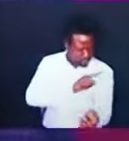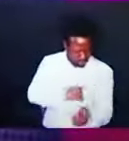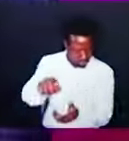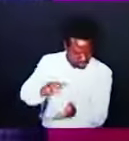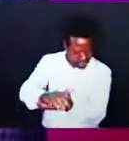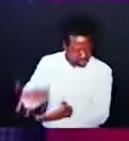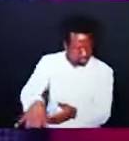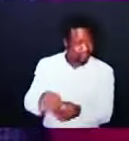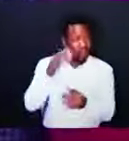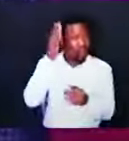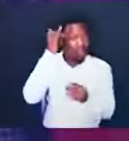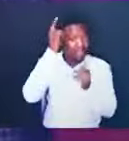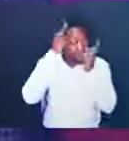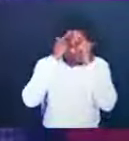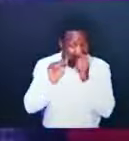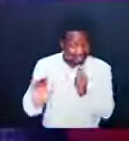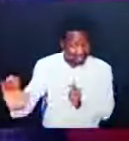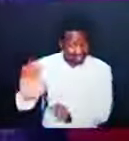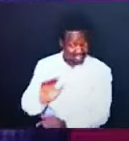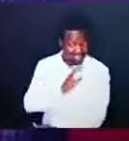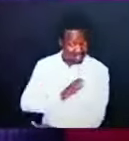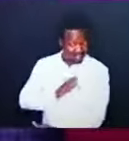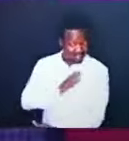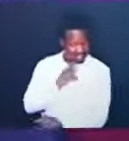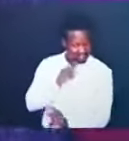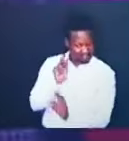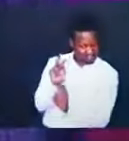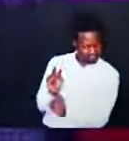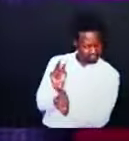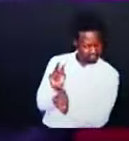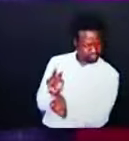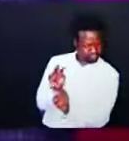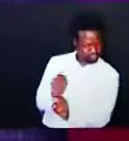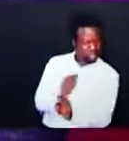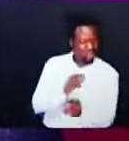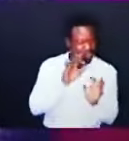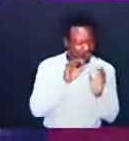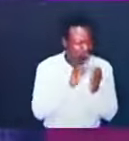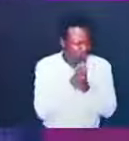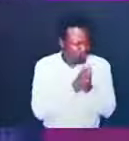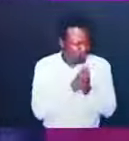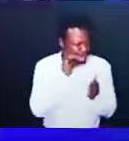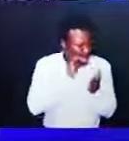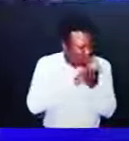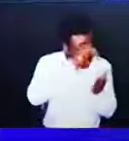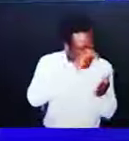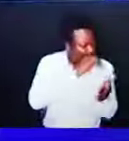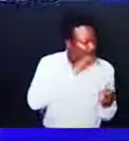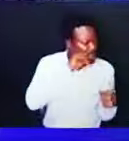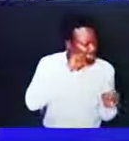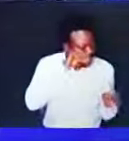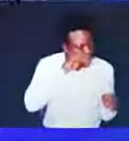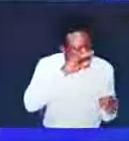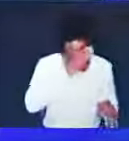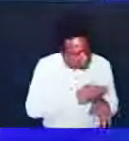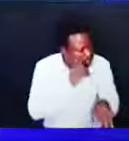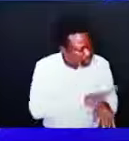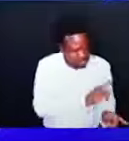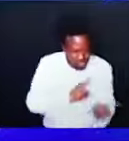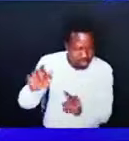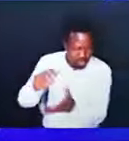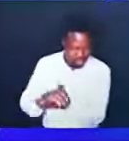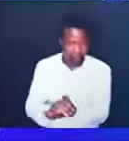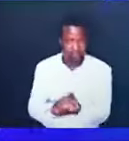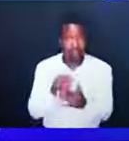Because of the character I see of these people, let us portray to the world that the